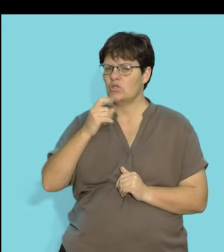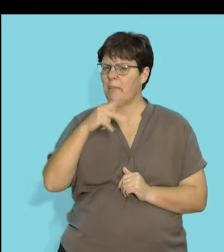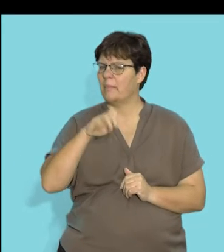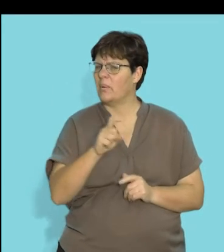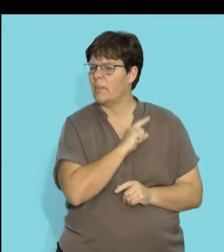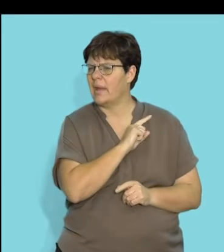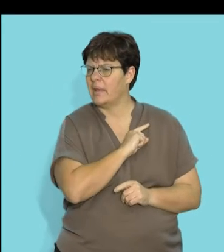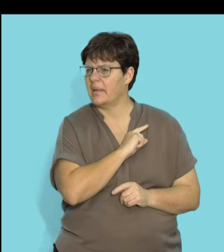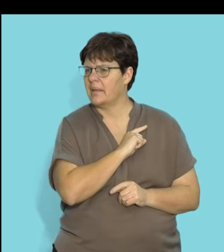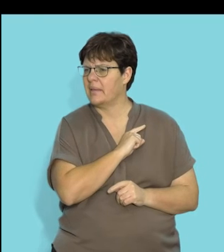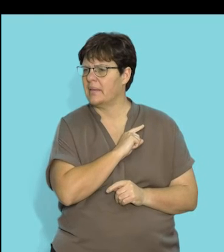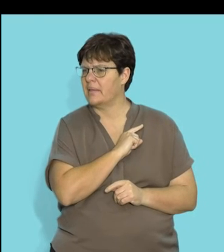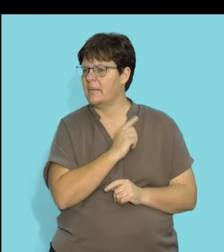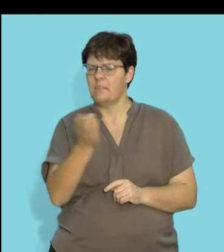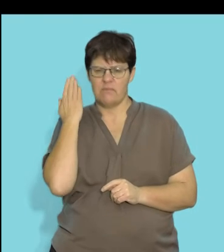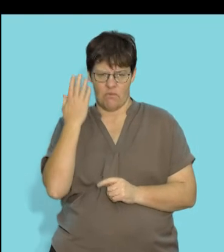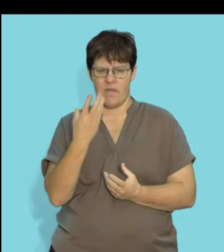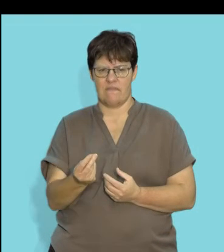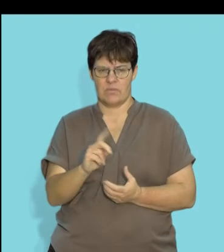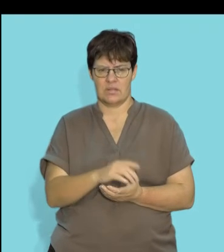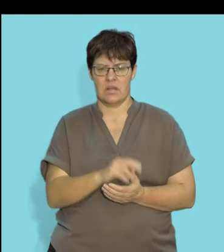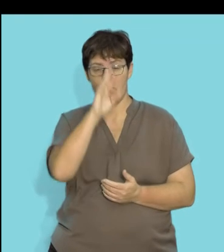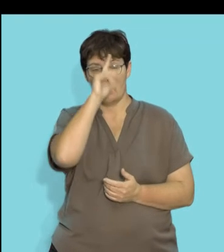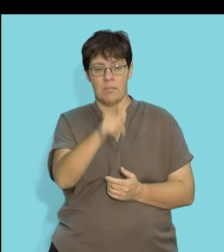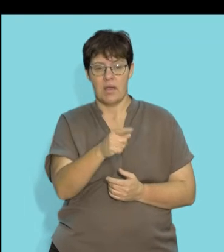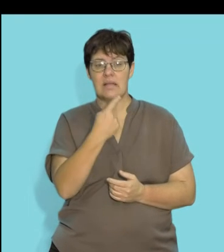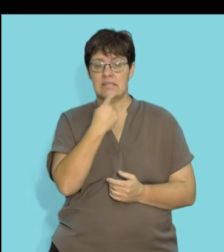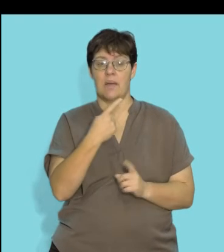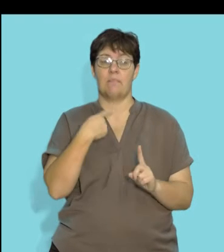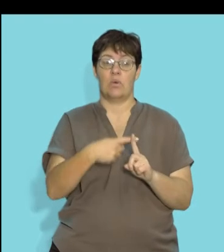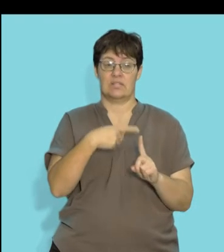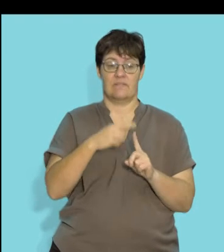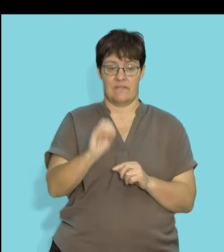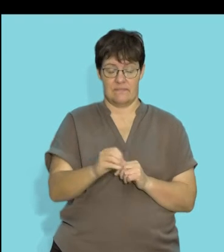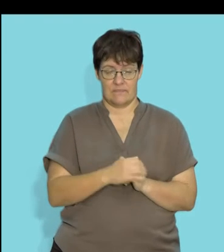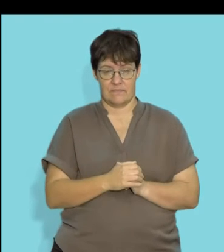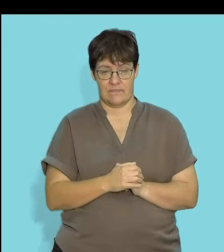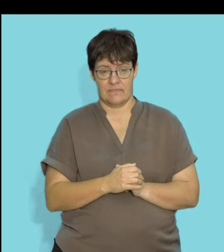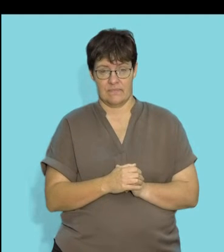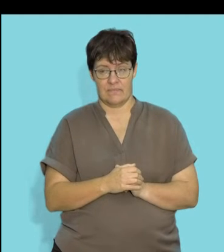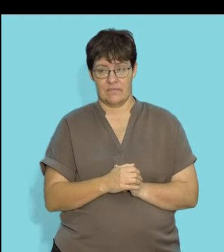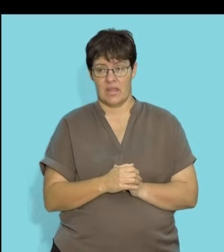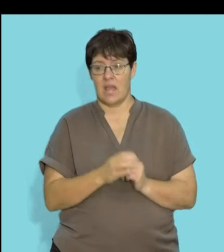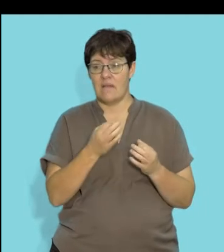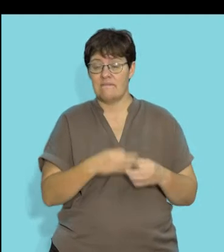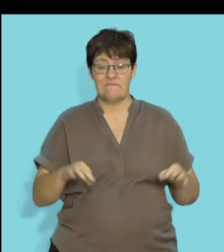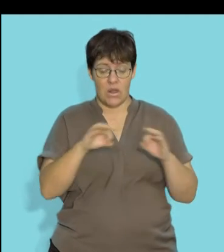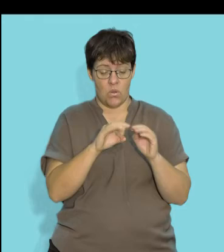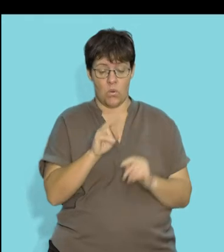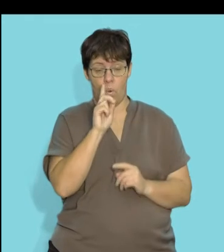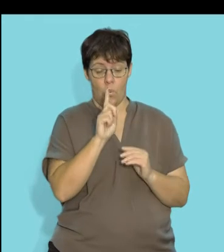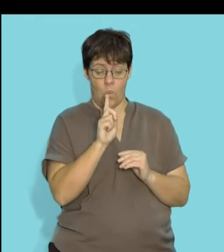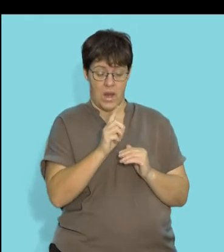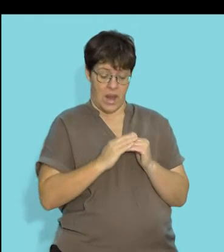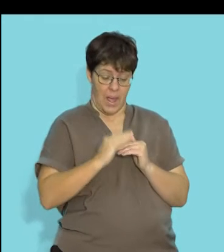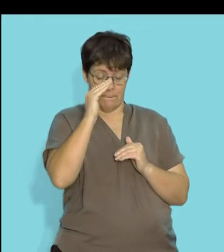Shape, why? Let's go back quickly to what we've had, right? Remember when it was positive, when it was a value that